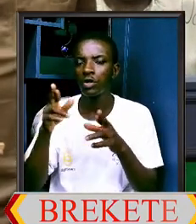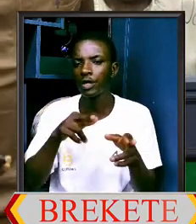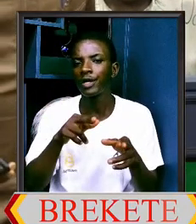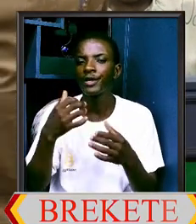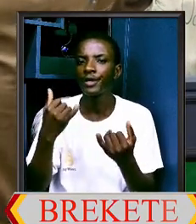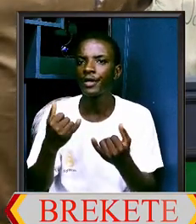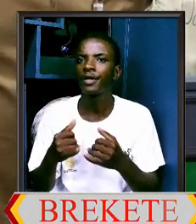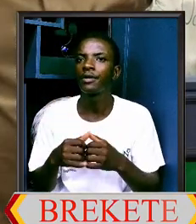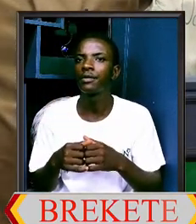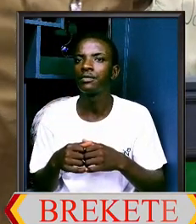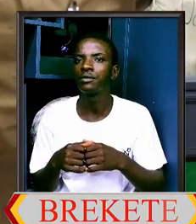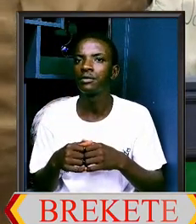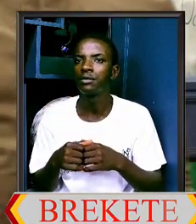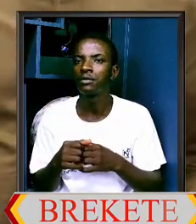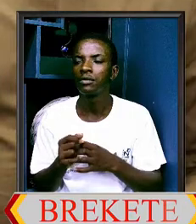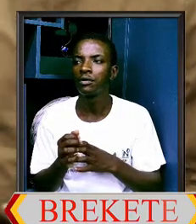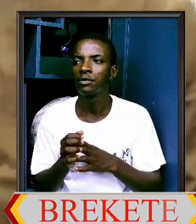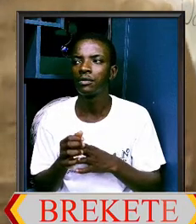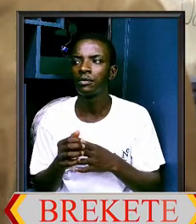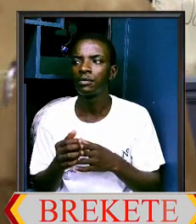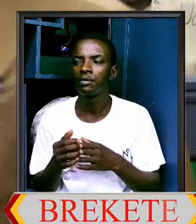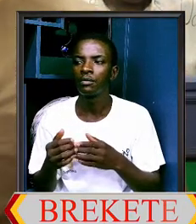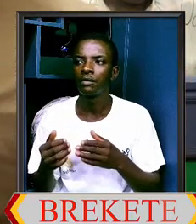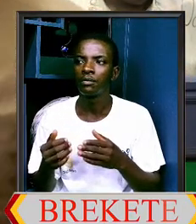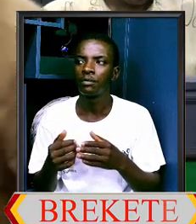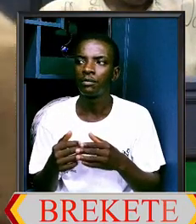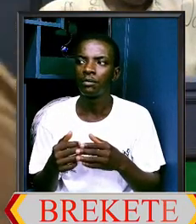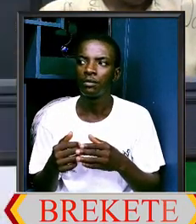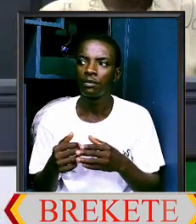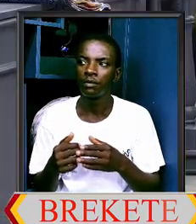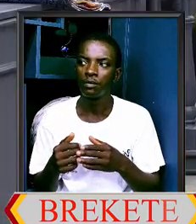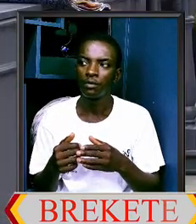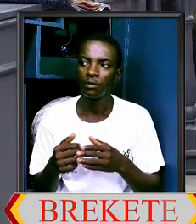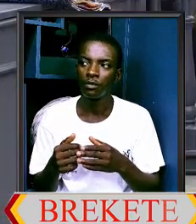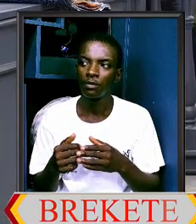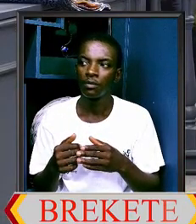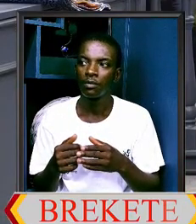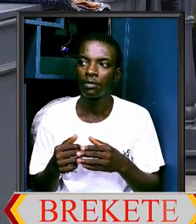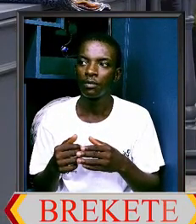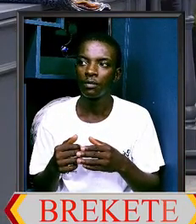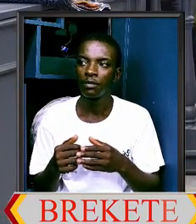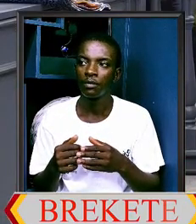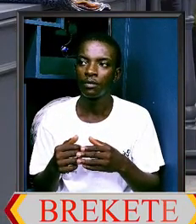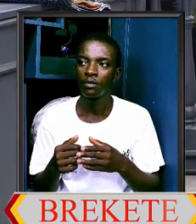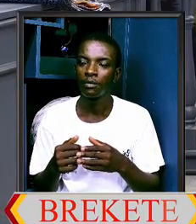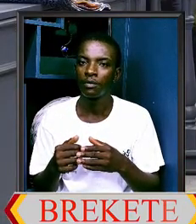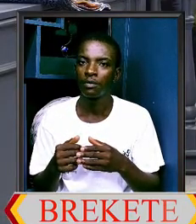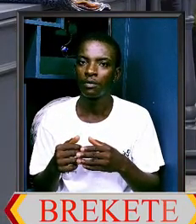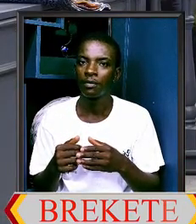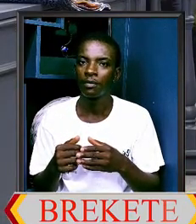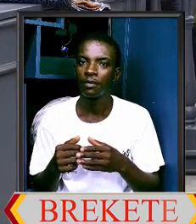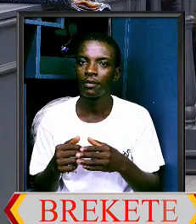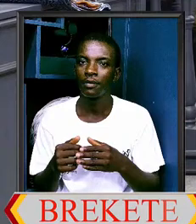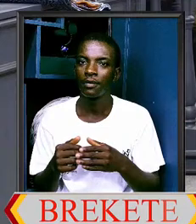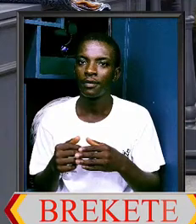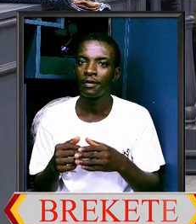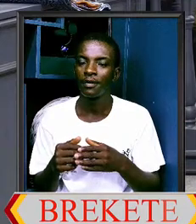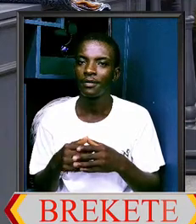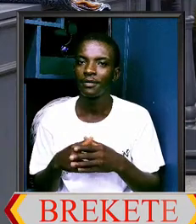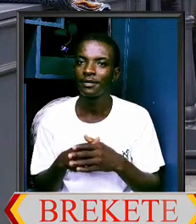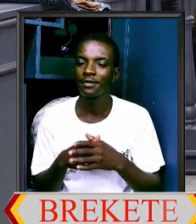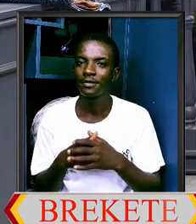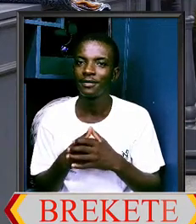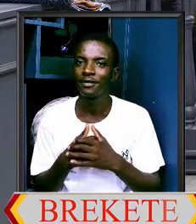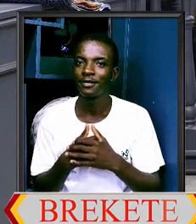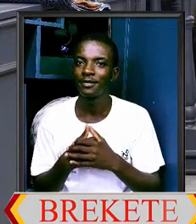So, go and check. Okay, sir. Before you check, drop one jerrycan for me before you check. Aha, see